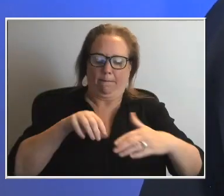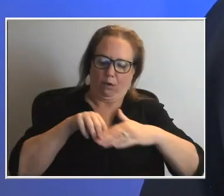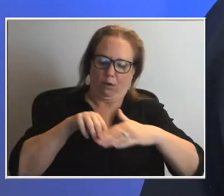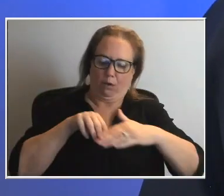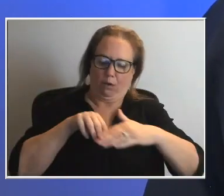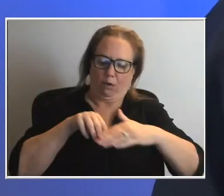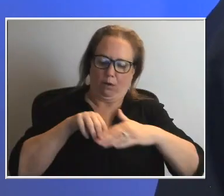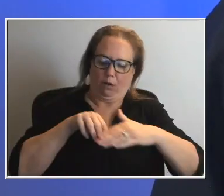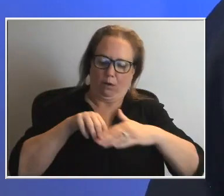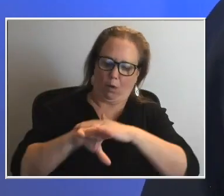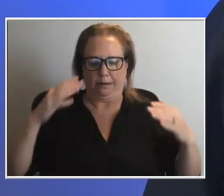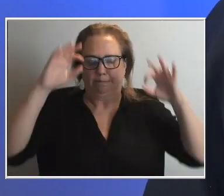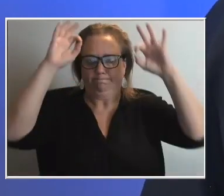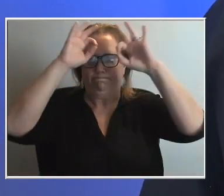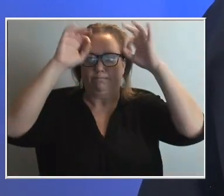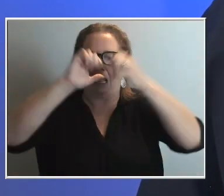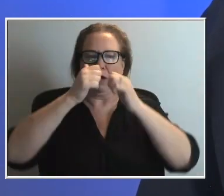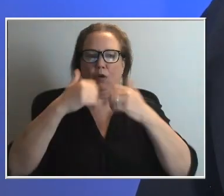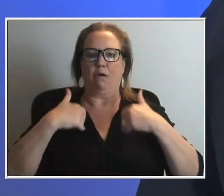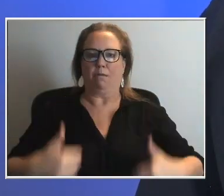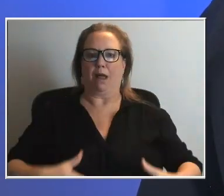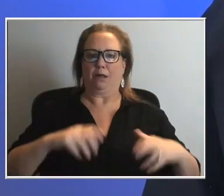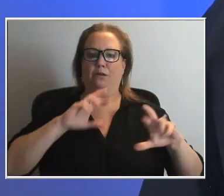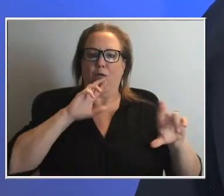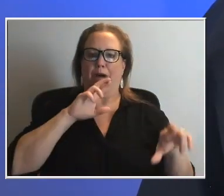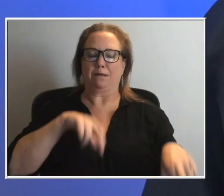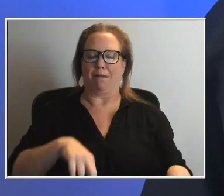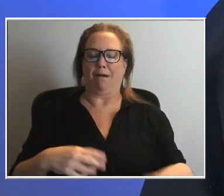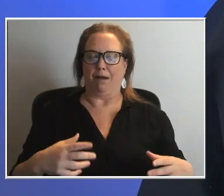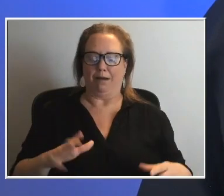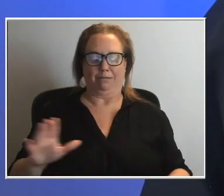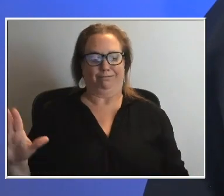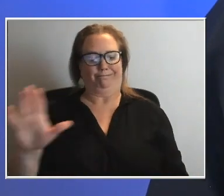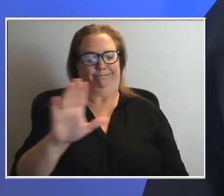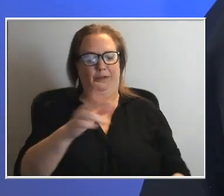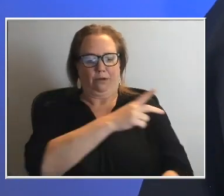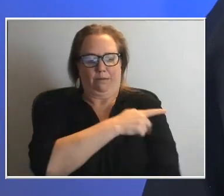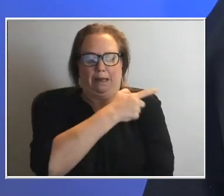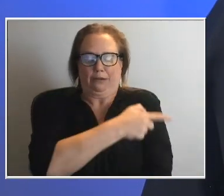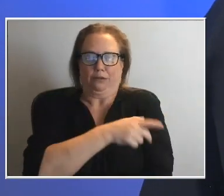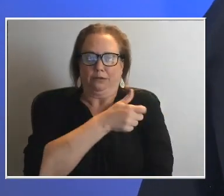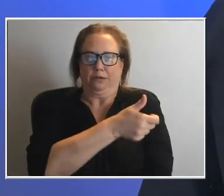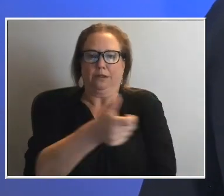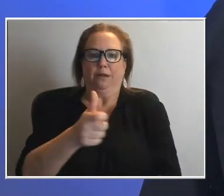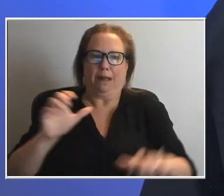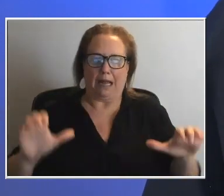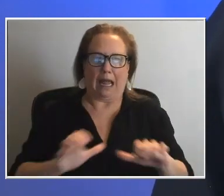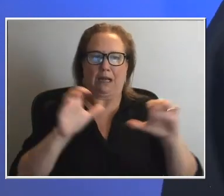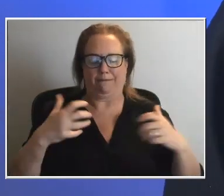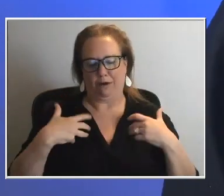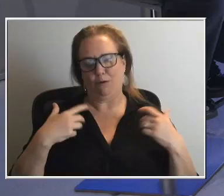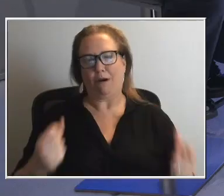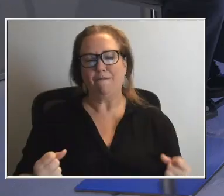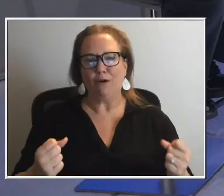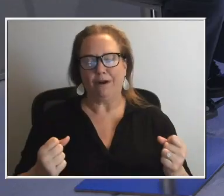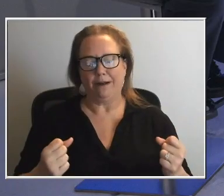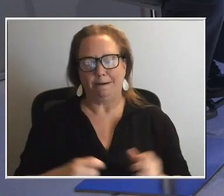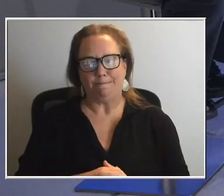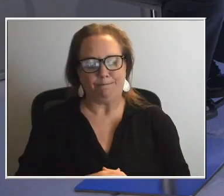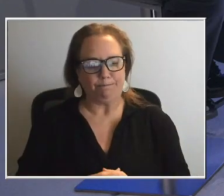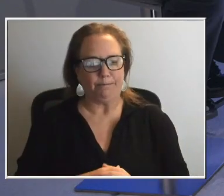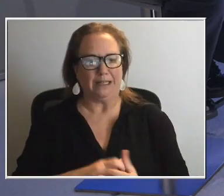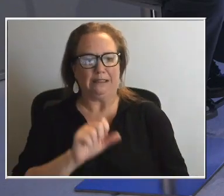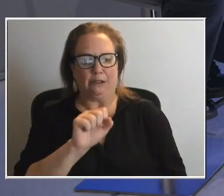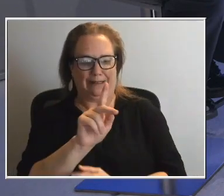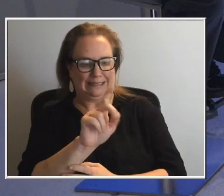an unknown of how your body's going to react and recover, and it's on you as the patient to be very active in your recovery process. So you take the skin, Dr.